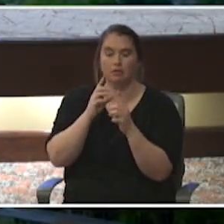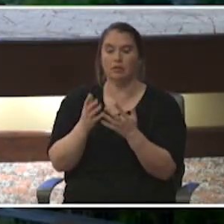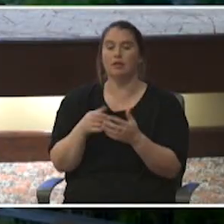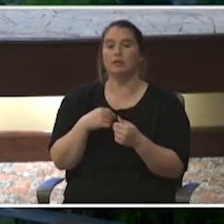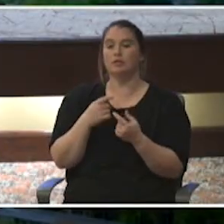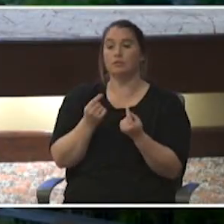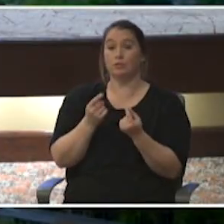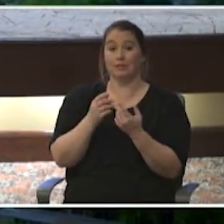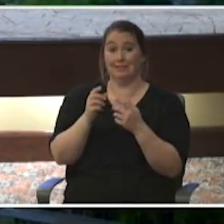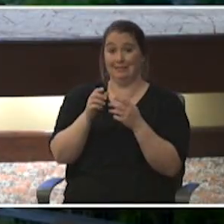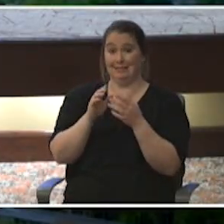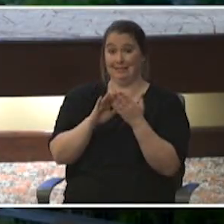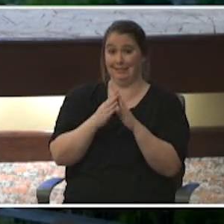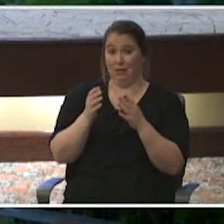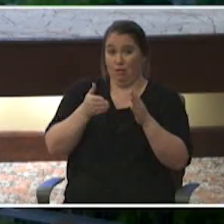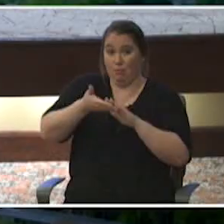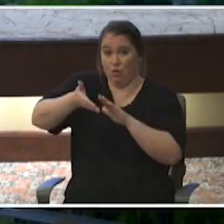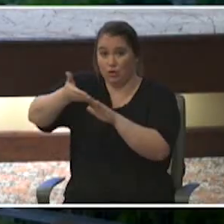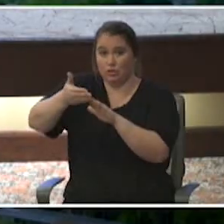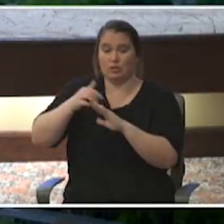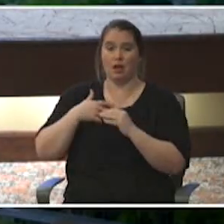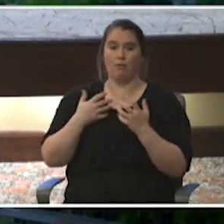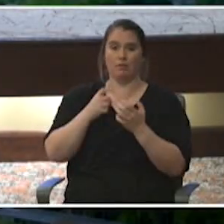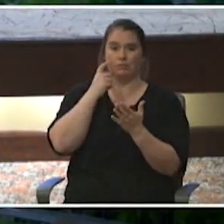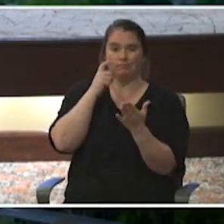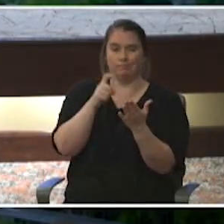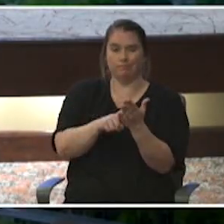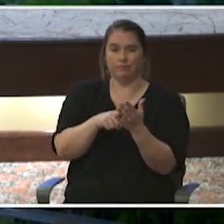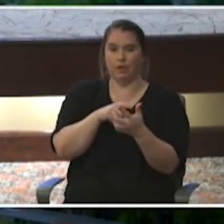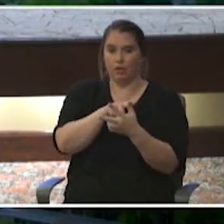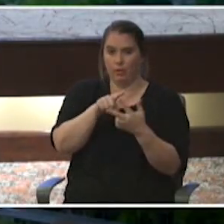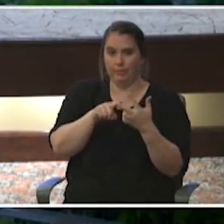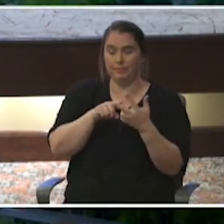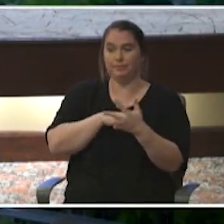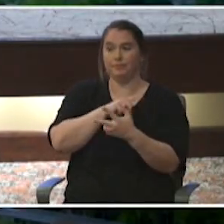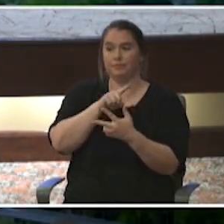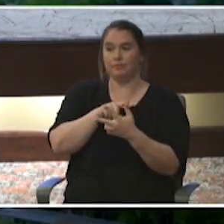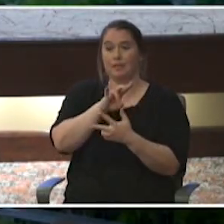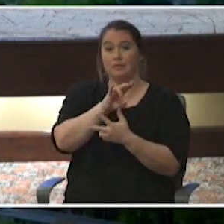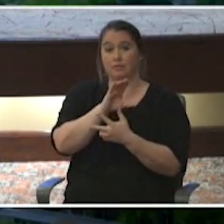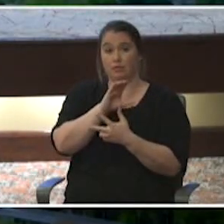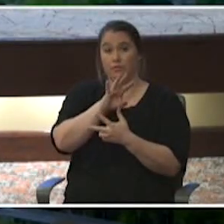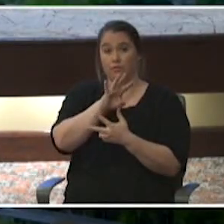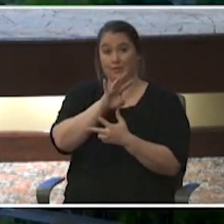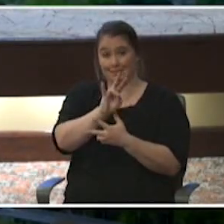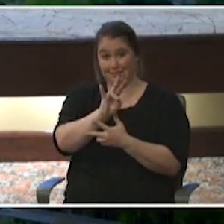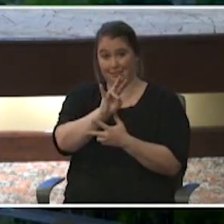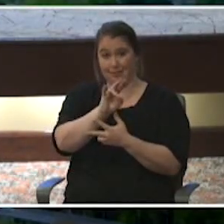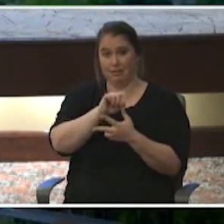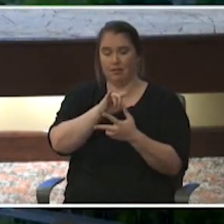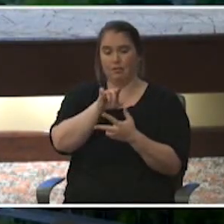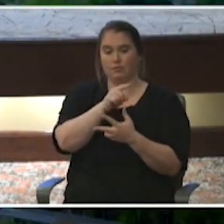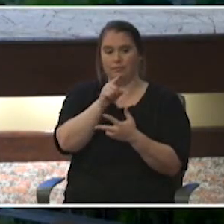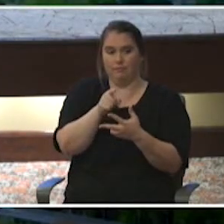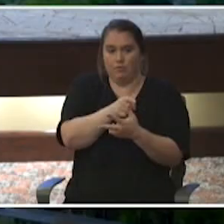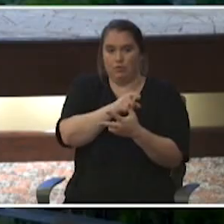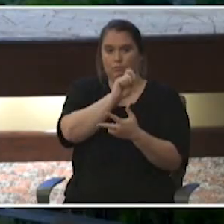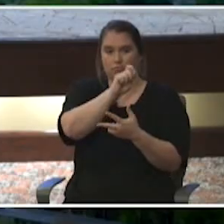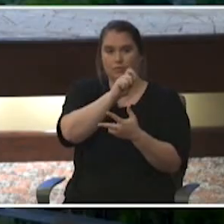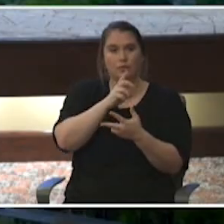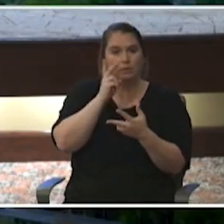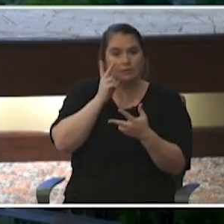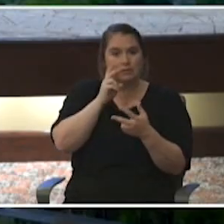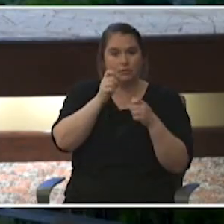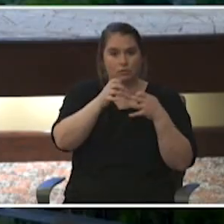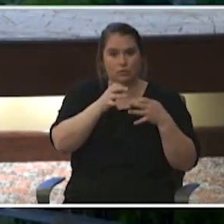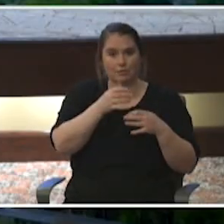I'd like to make a note on one and highlight 3. The one I'll make a note on is 747. In the first bullet point of that item, you'll see a